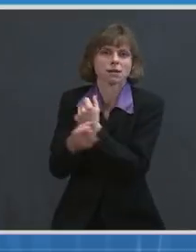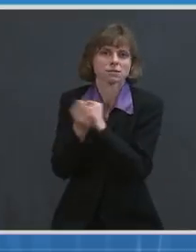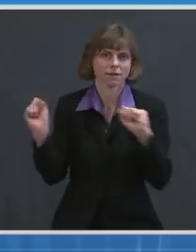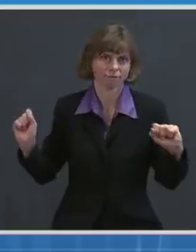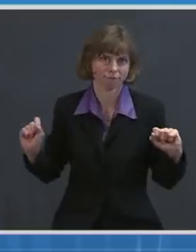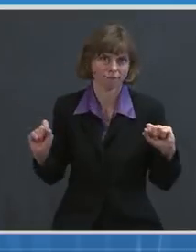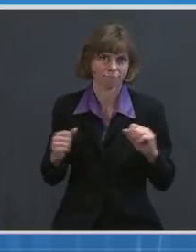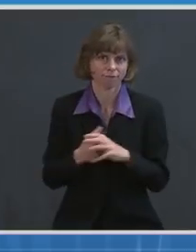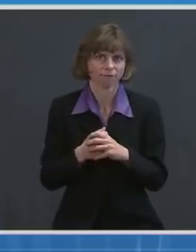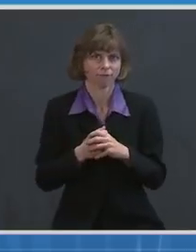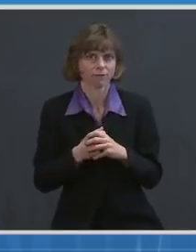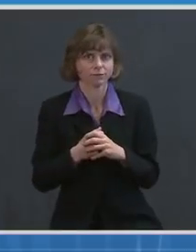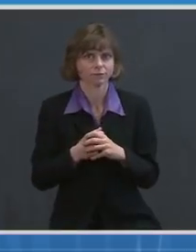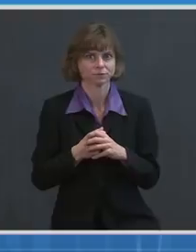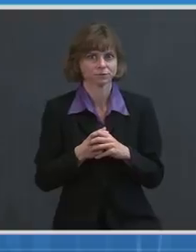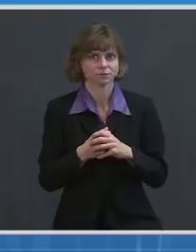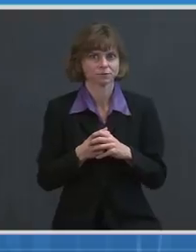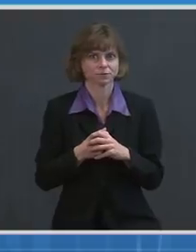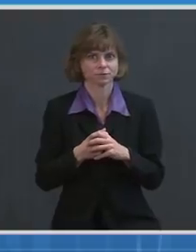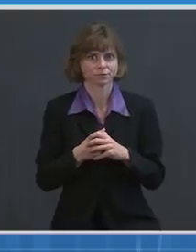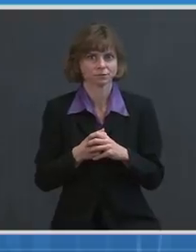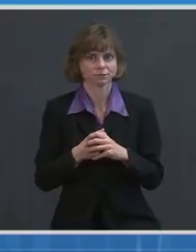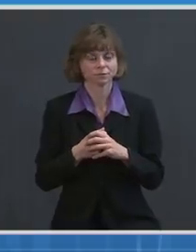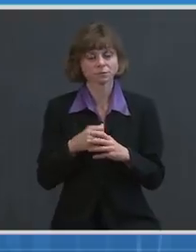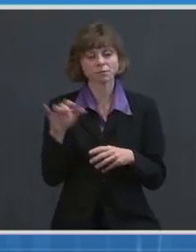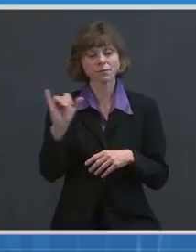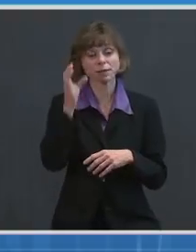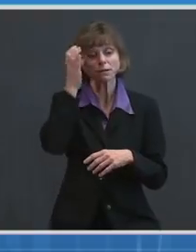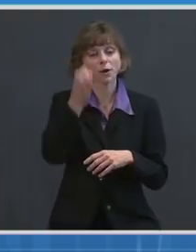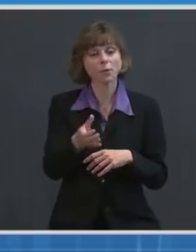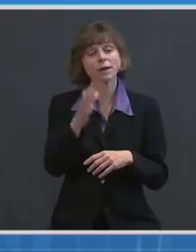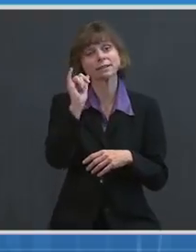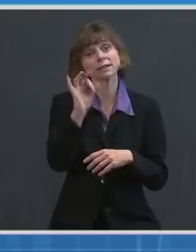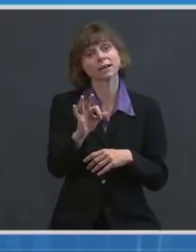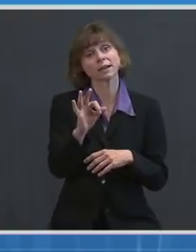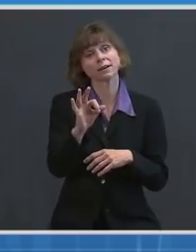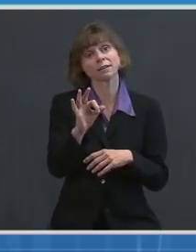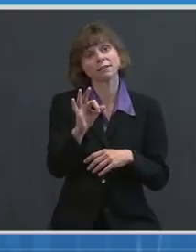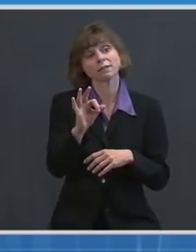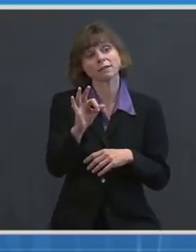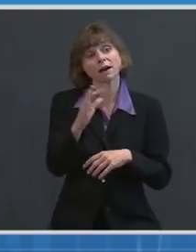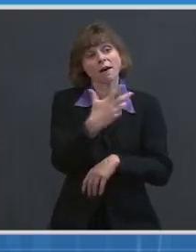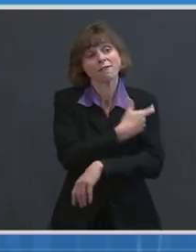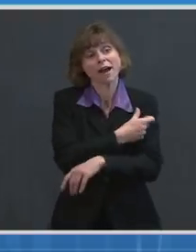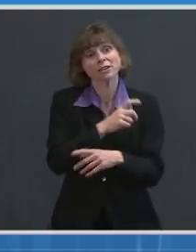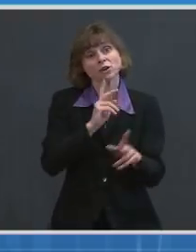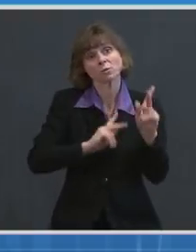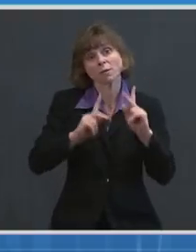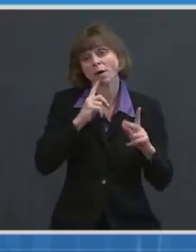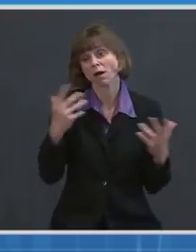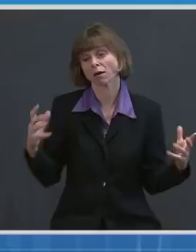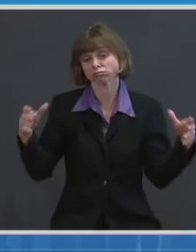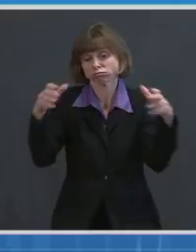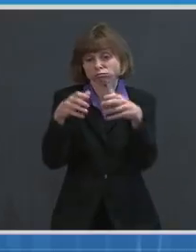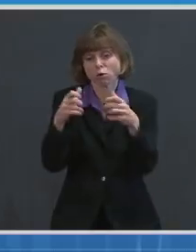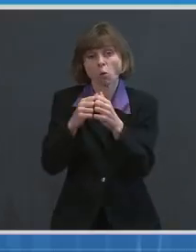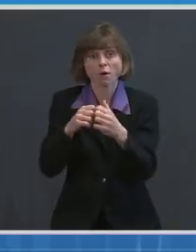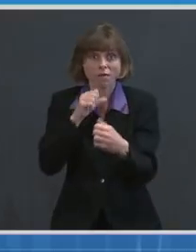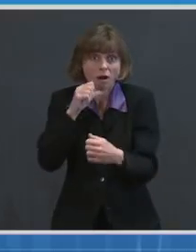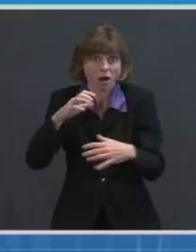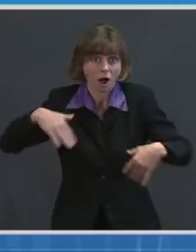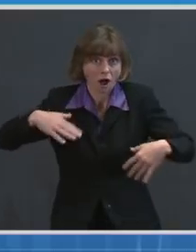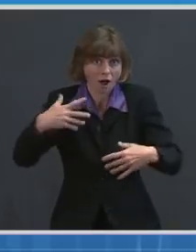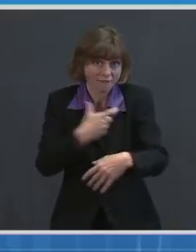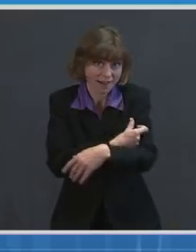Similarly, when fully vaccinated people are visiting with unvaccinated people from multiple households, everyone should wear masks